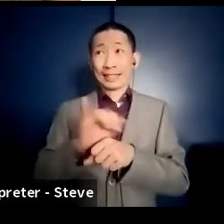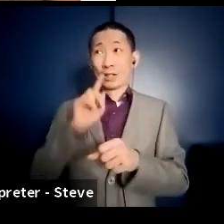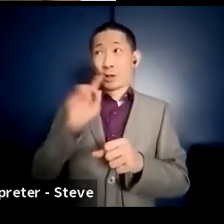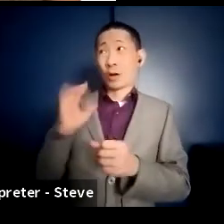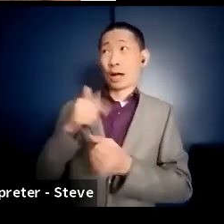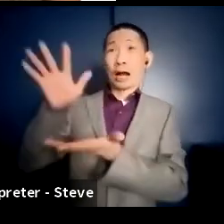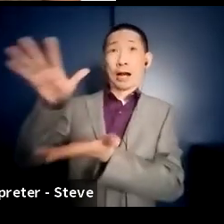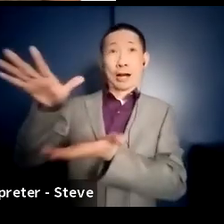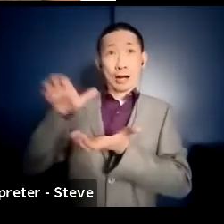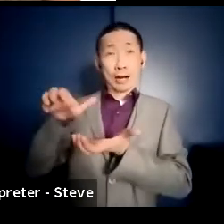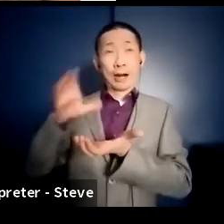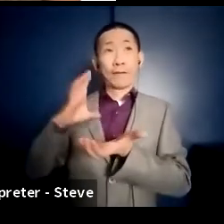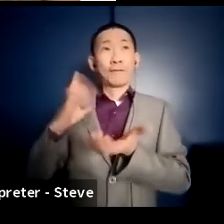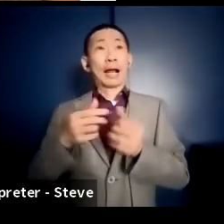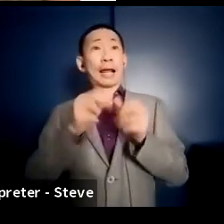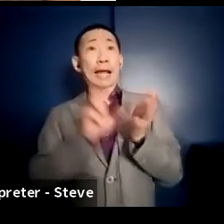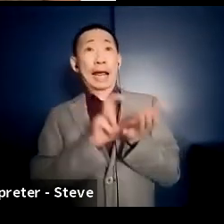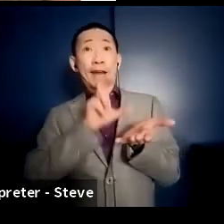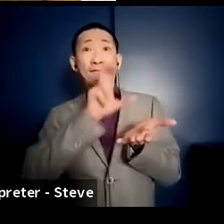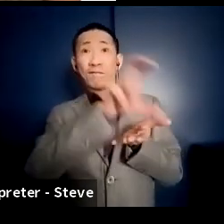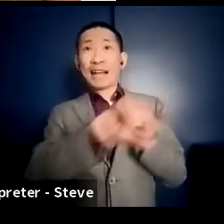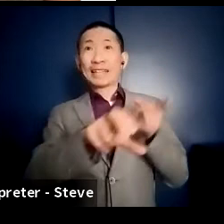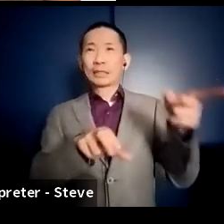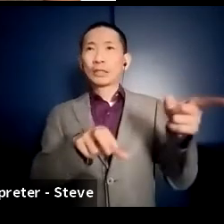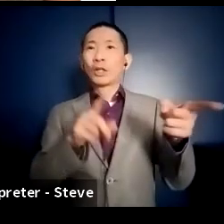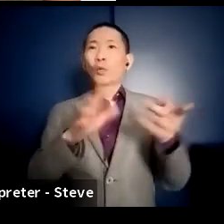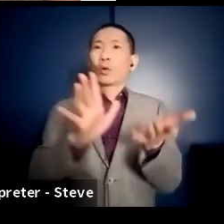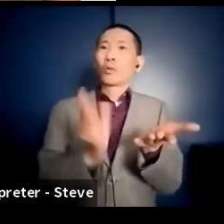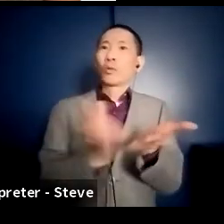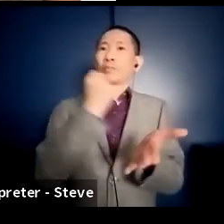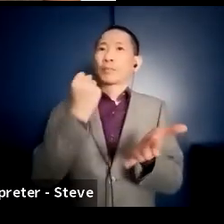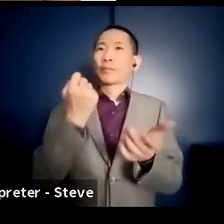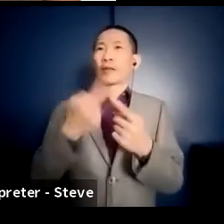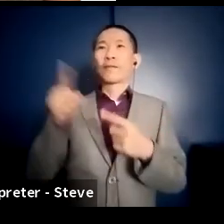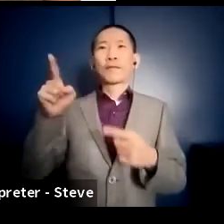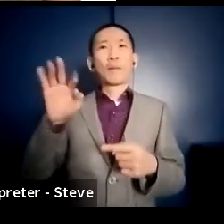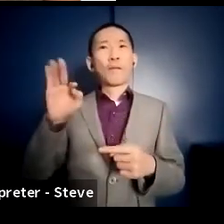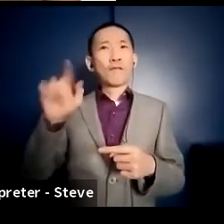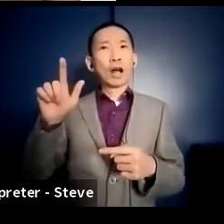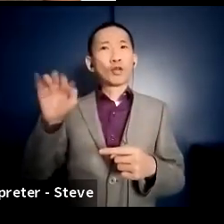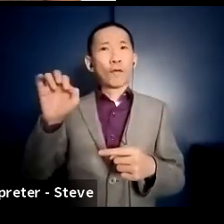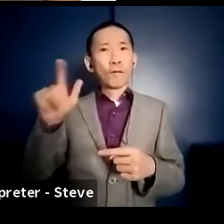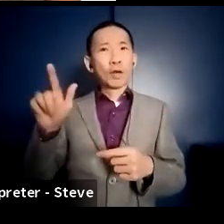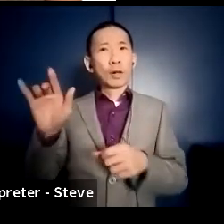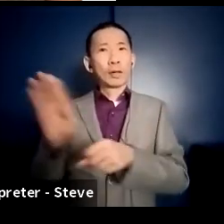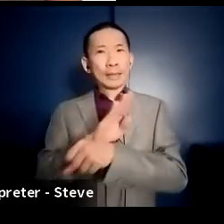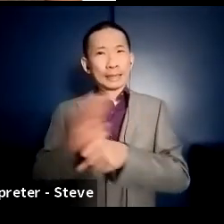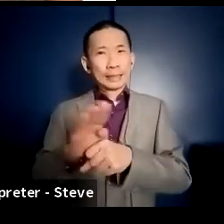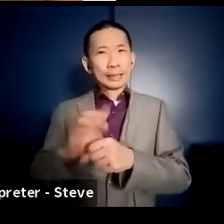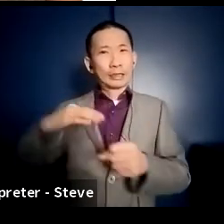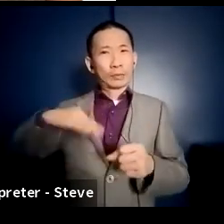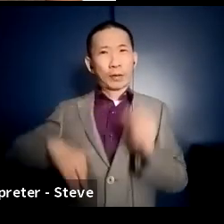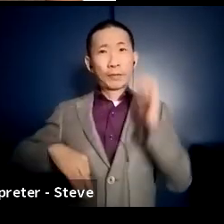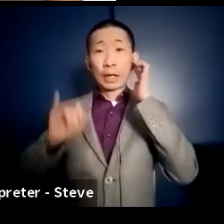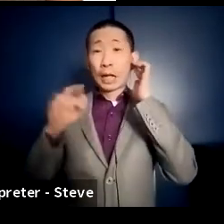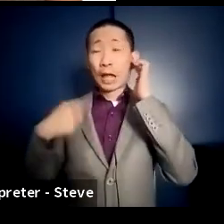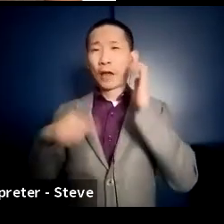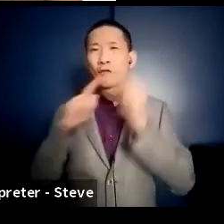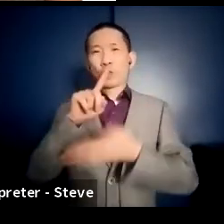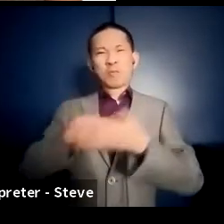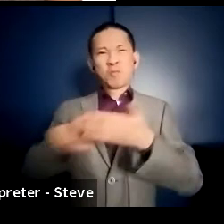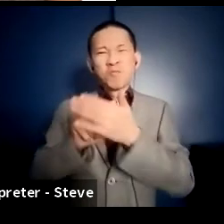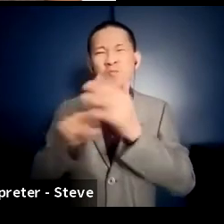making money from fossil fuels. Like, we are also invested in the profits. So if we start to be really critical about pulling money